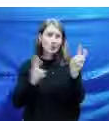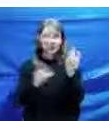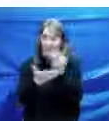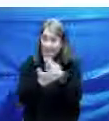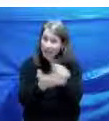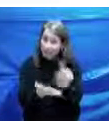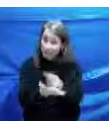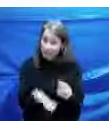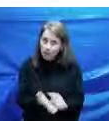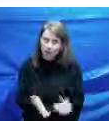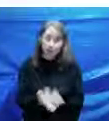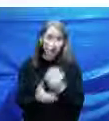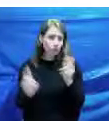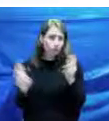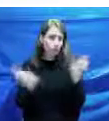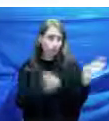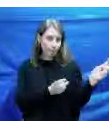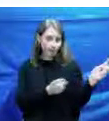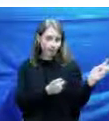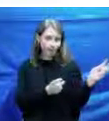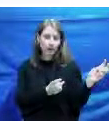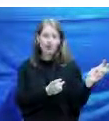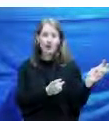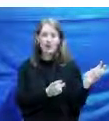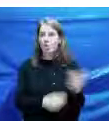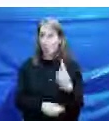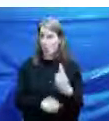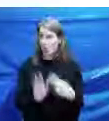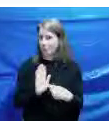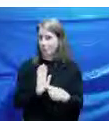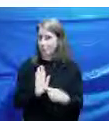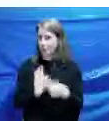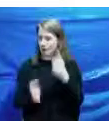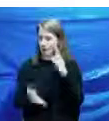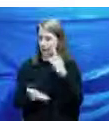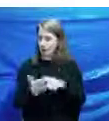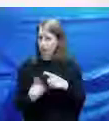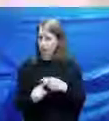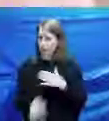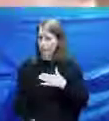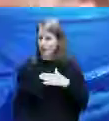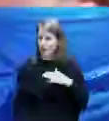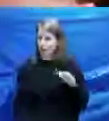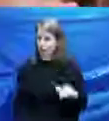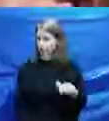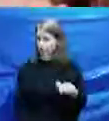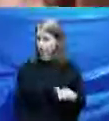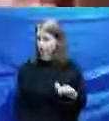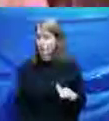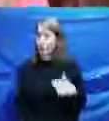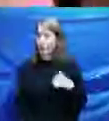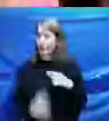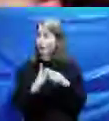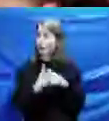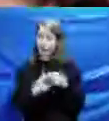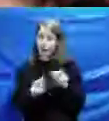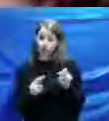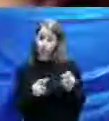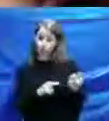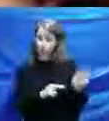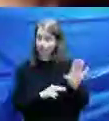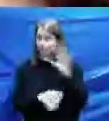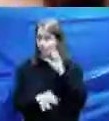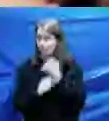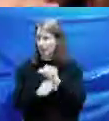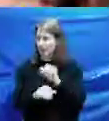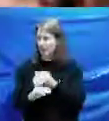a new topic. And one of the things, just as an example, that I have done this year for my own children is I started scanning their homework every night